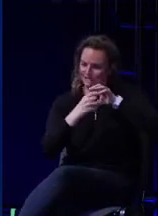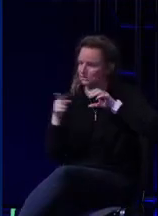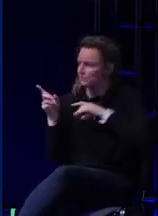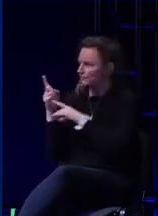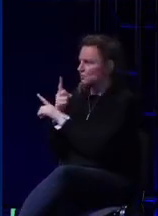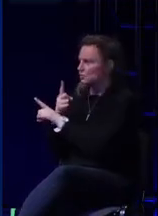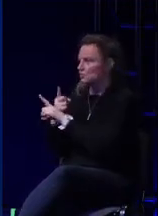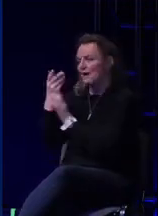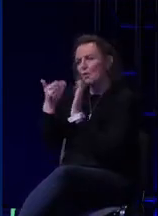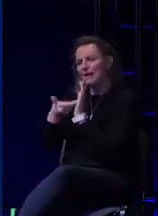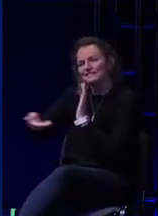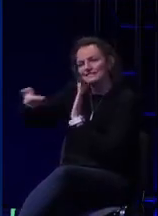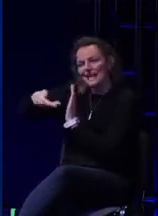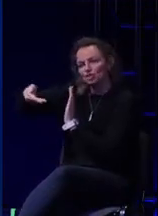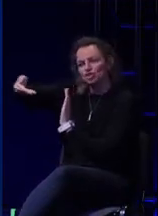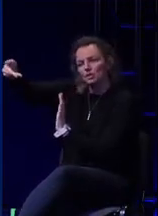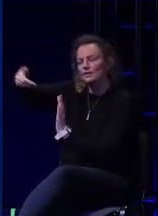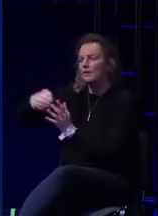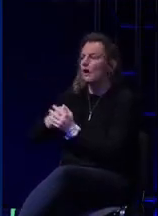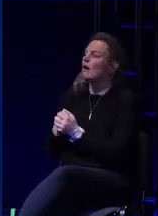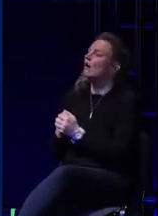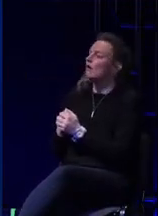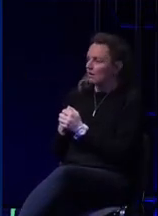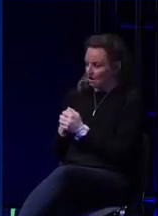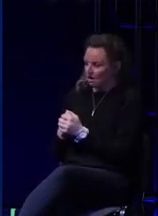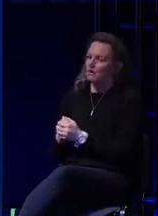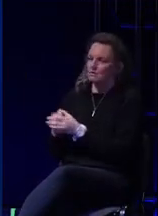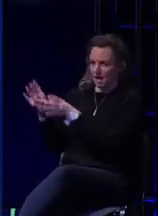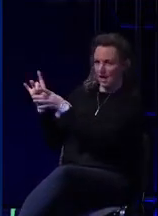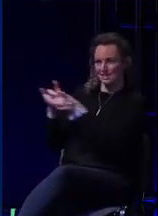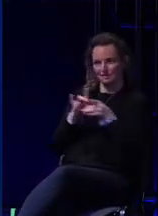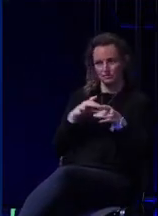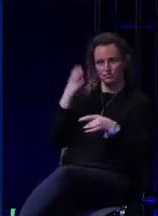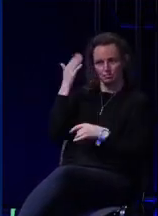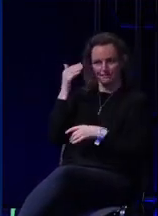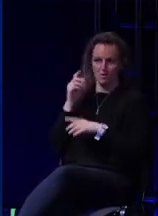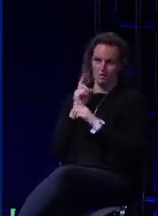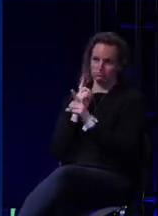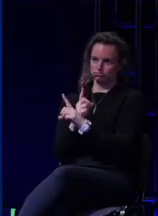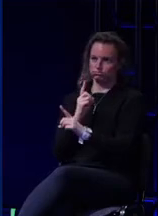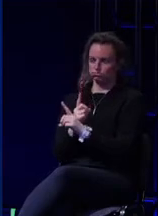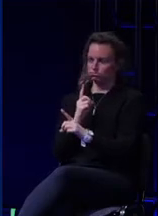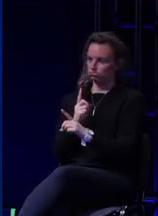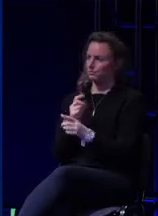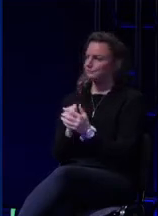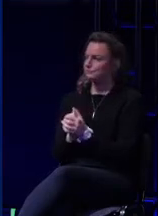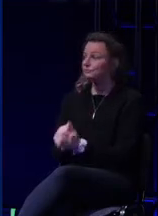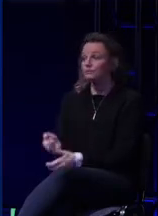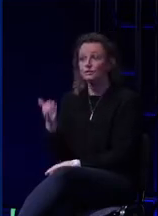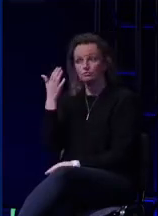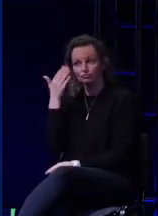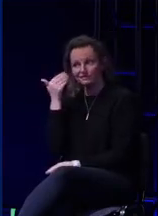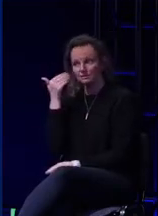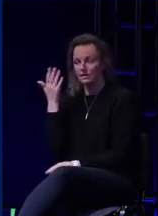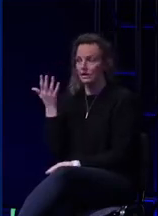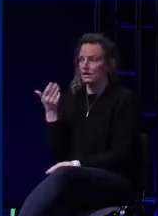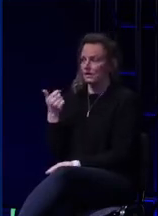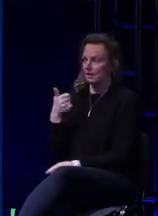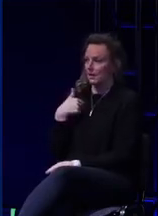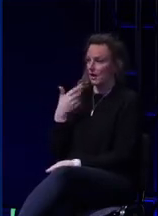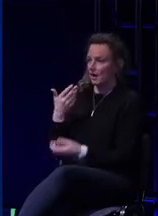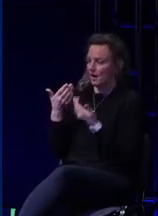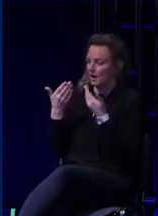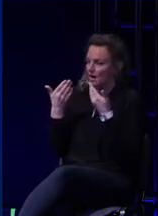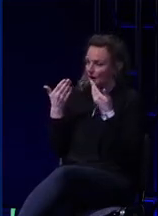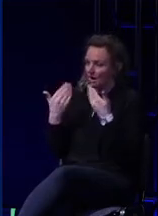Yeah. Oh, we were sort of talking about, and it was kind of touching on what I was getting onto before. Is Yes. I think in very recently, I've been going down